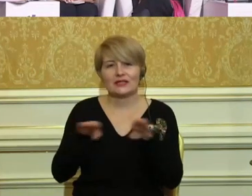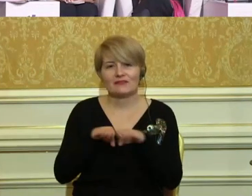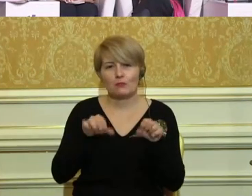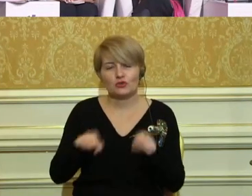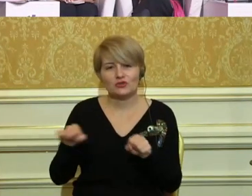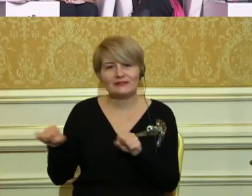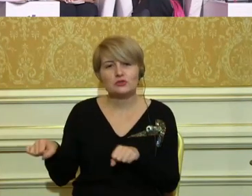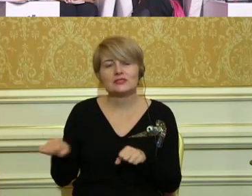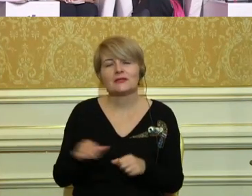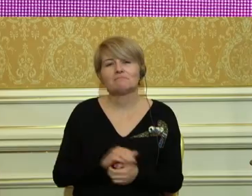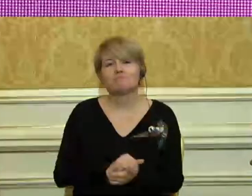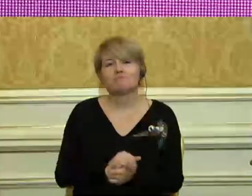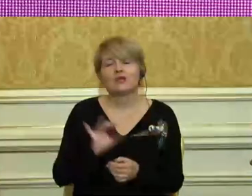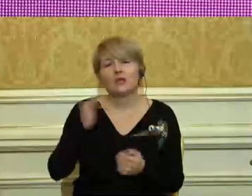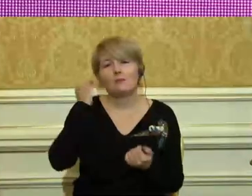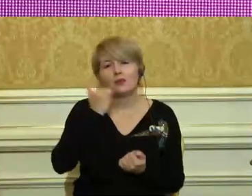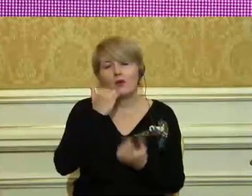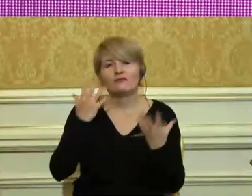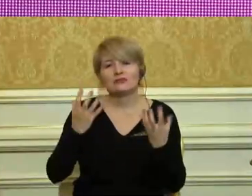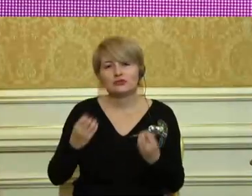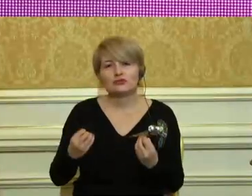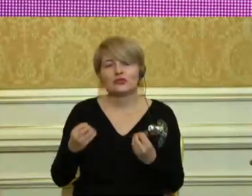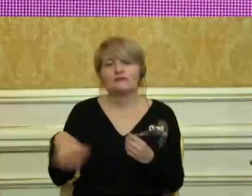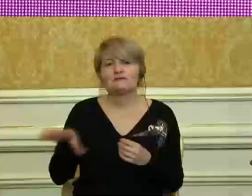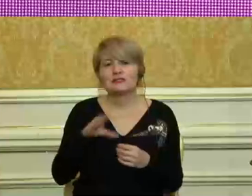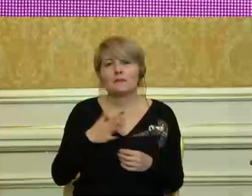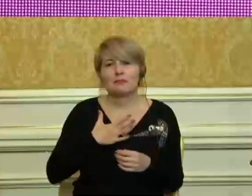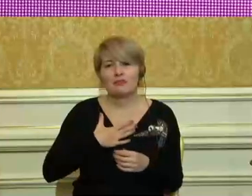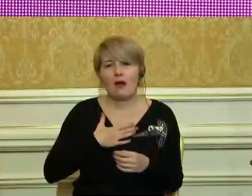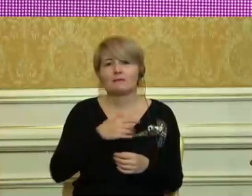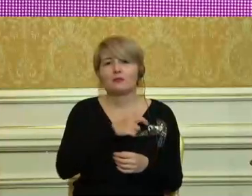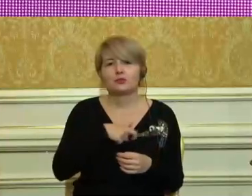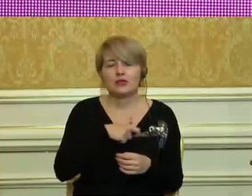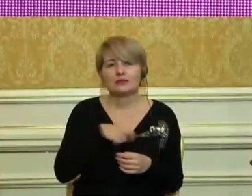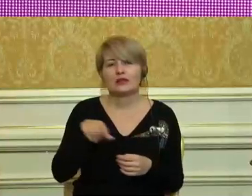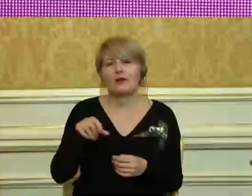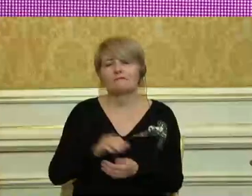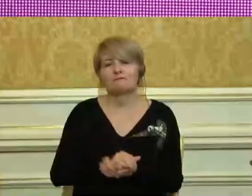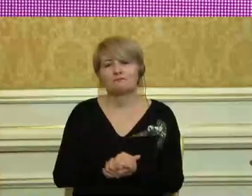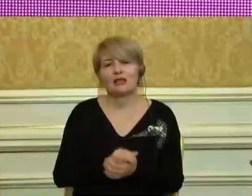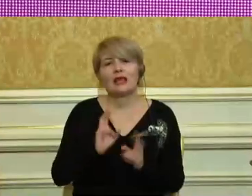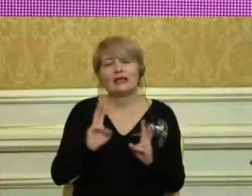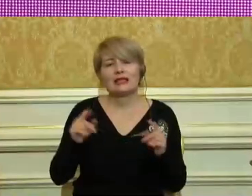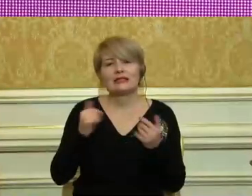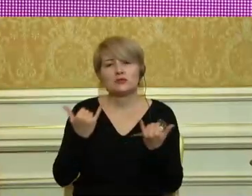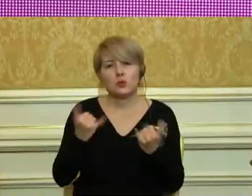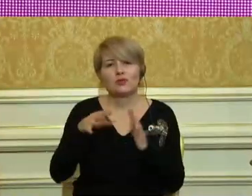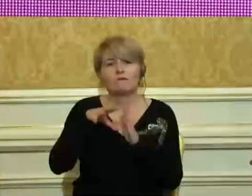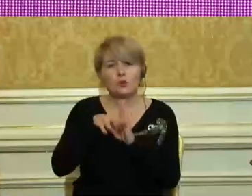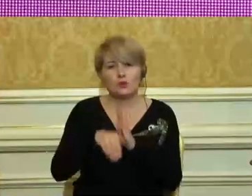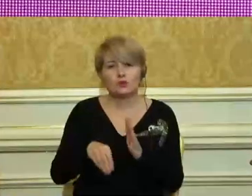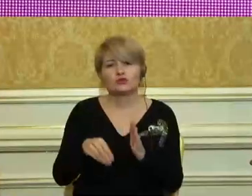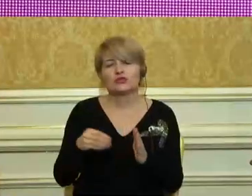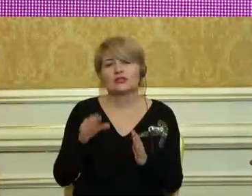who implemented this equality code, started to expertise with this issue. I would like to express thanks to our managers,